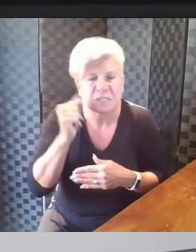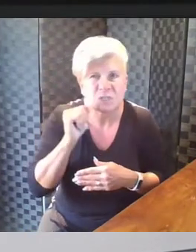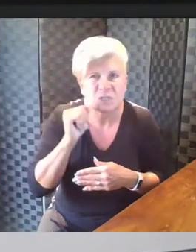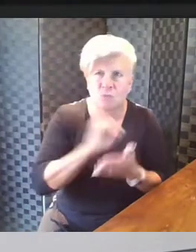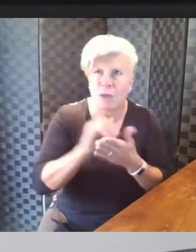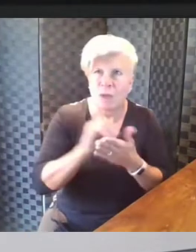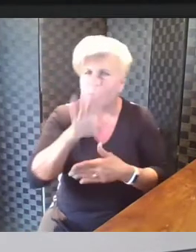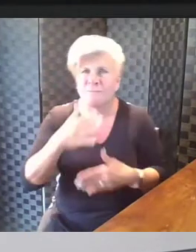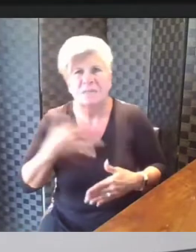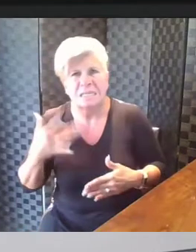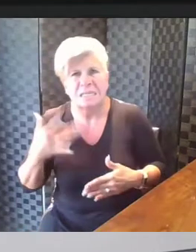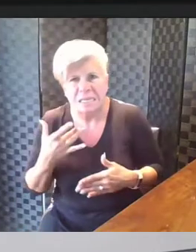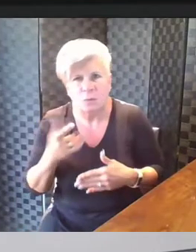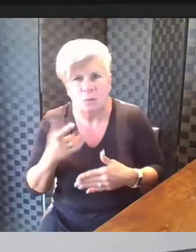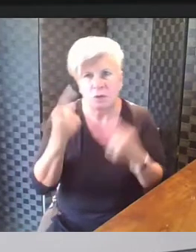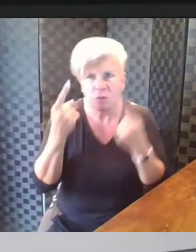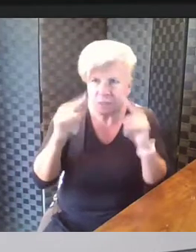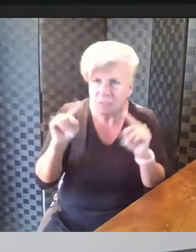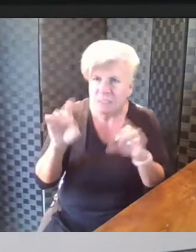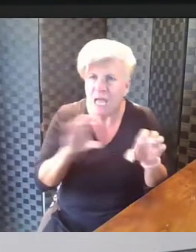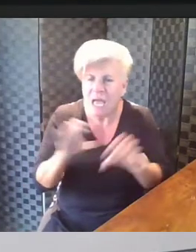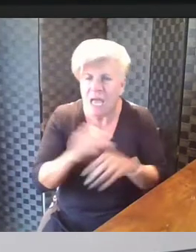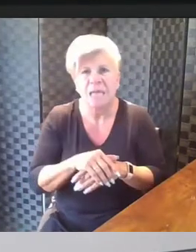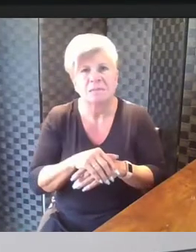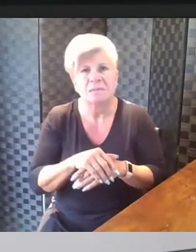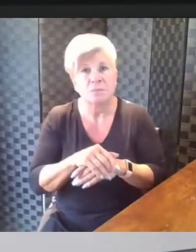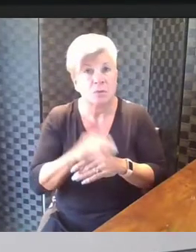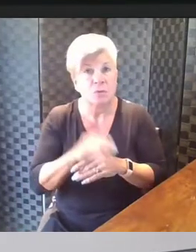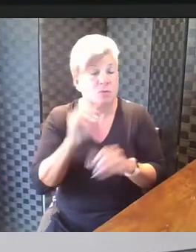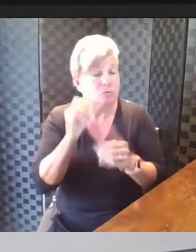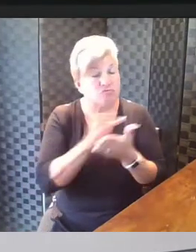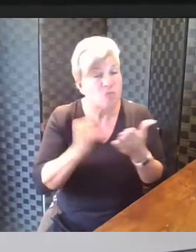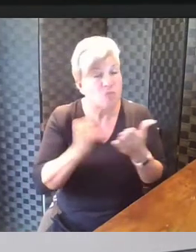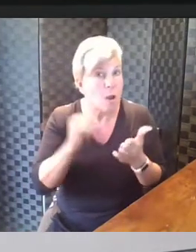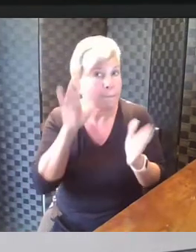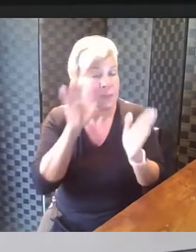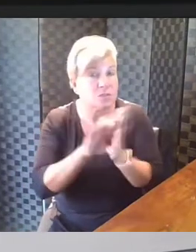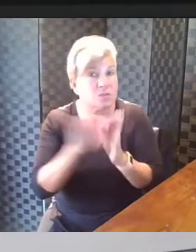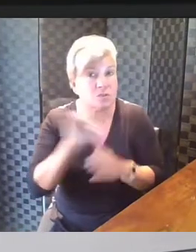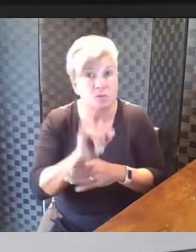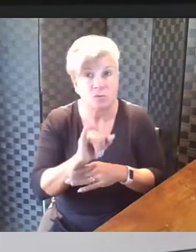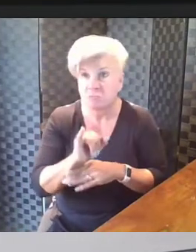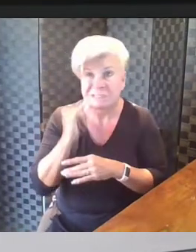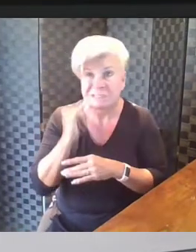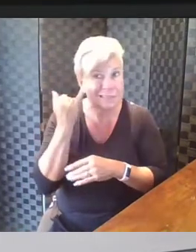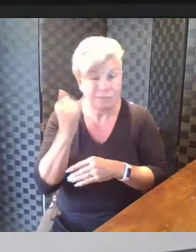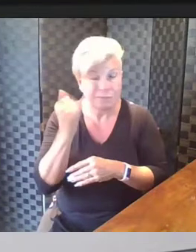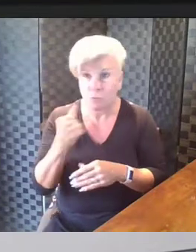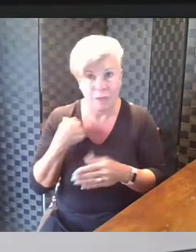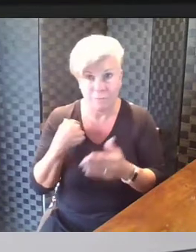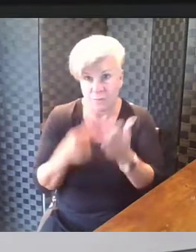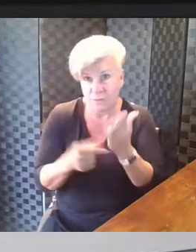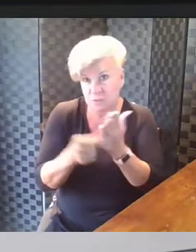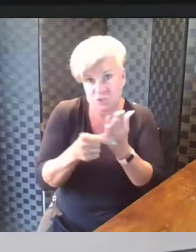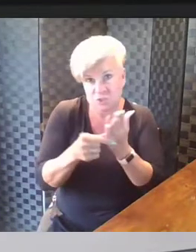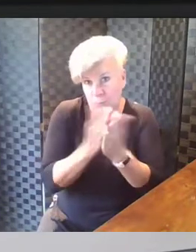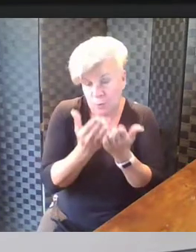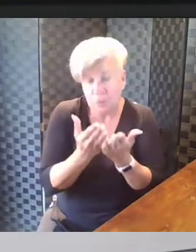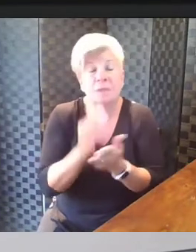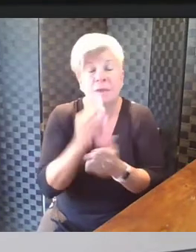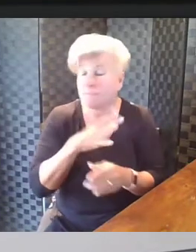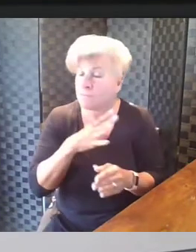or anything you want, and you can draw pictures. If you don't have a notebook or a journal, that's okay. You can use blank paper or scrap paper. It's still important to